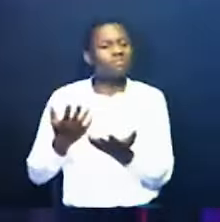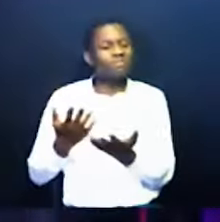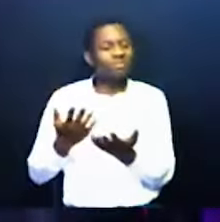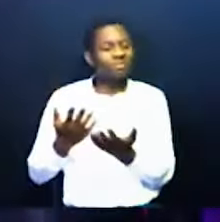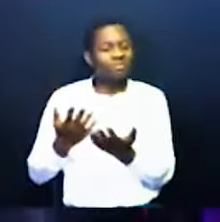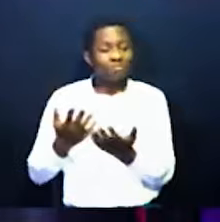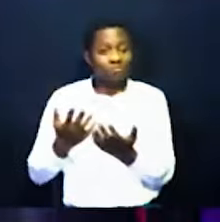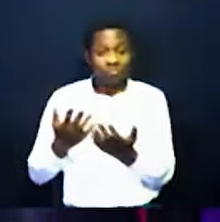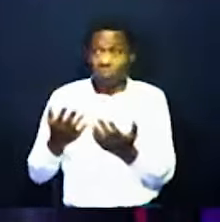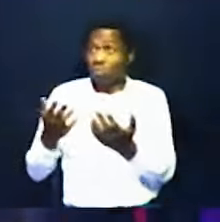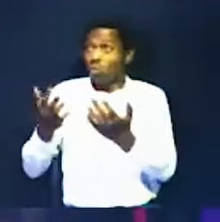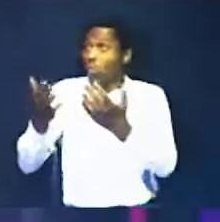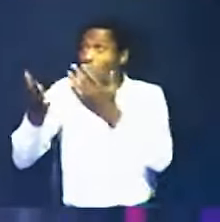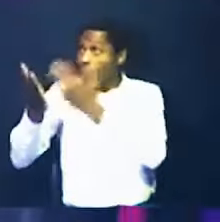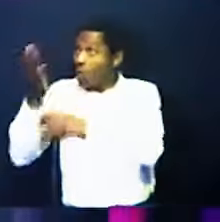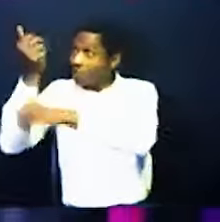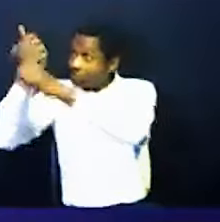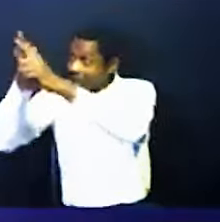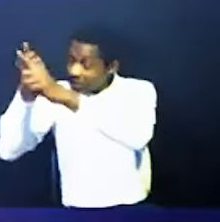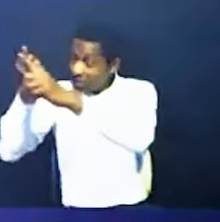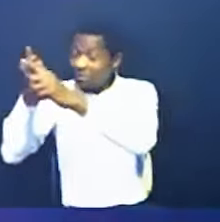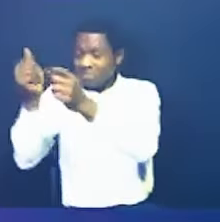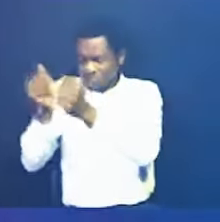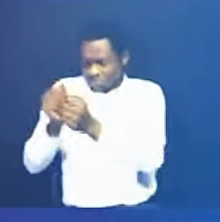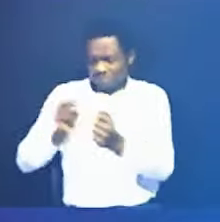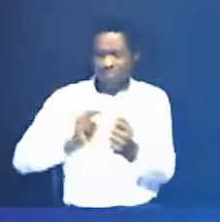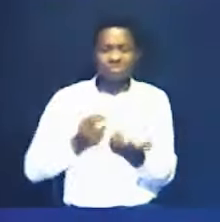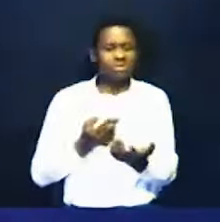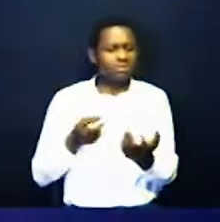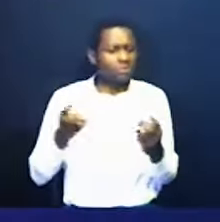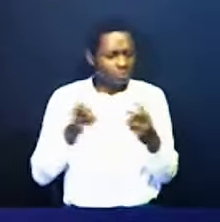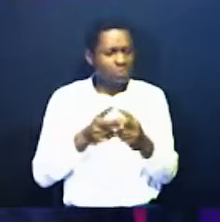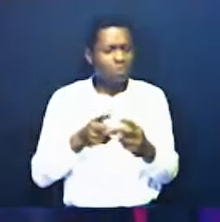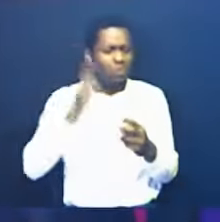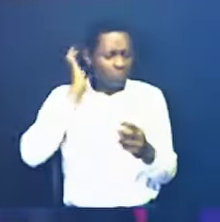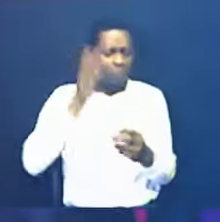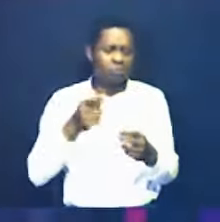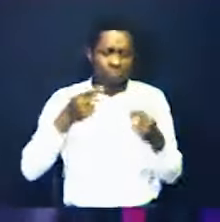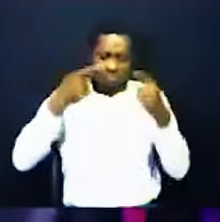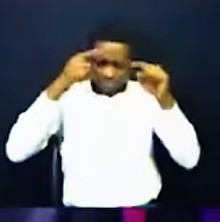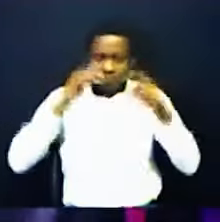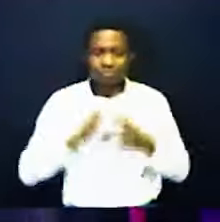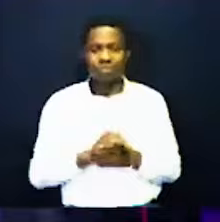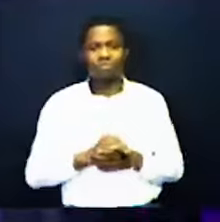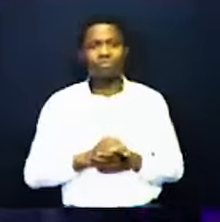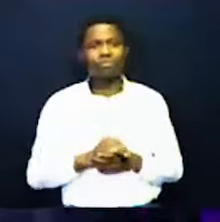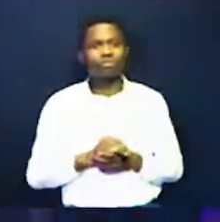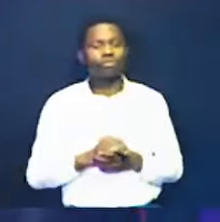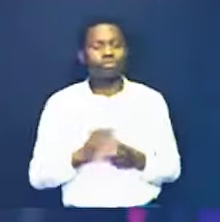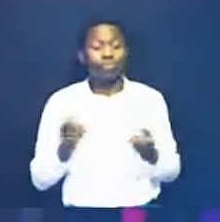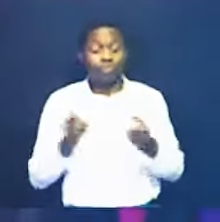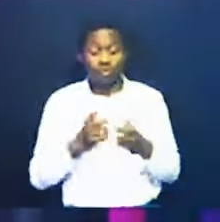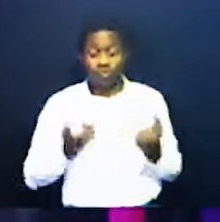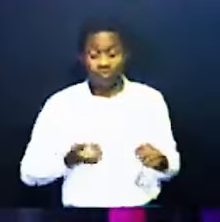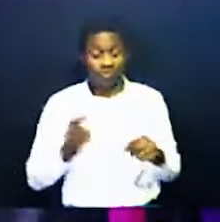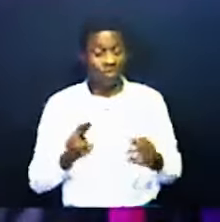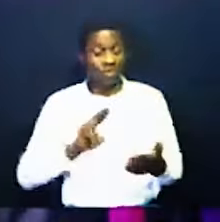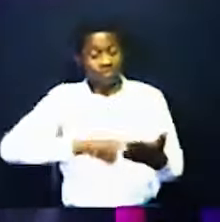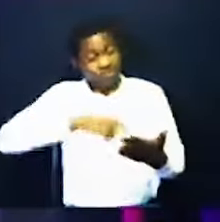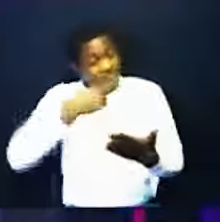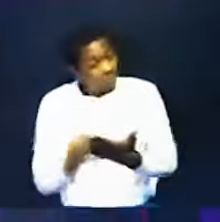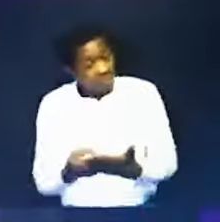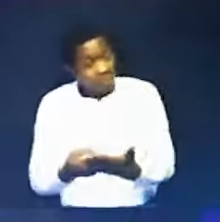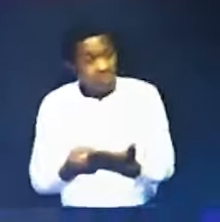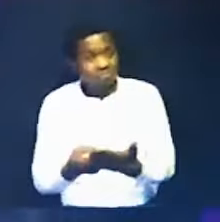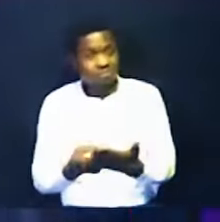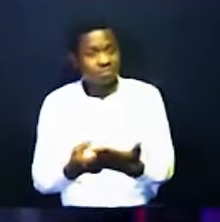odi asema ye kanu so no oyafa. Be gone unbelief. Ke anye ni ko. So when you fall, he say hwe ase